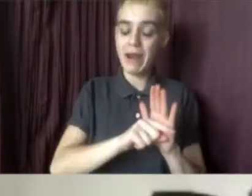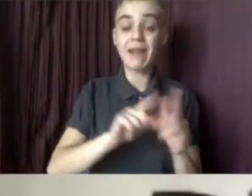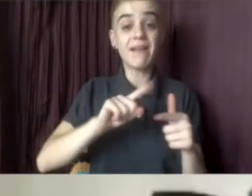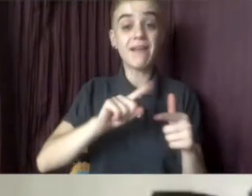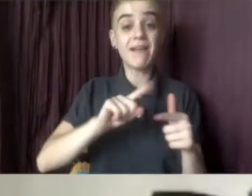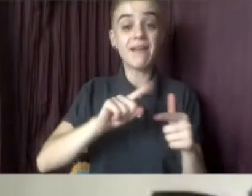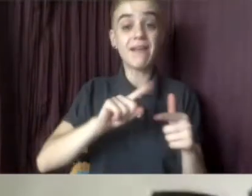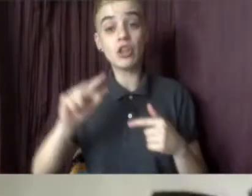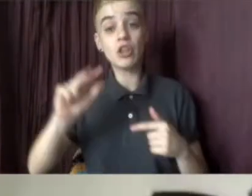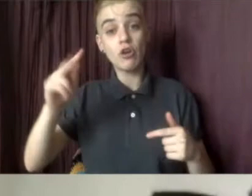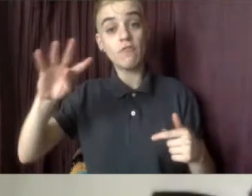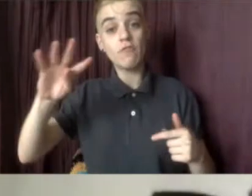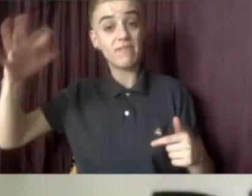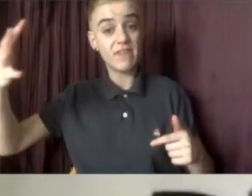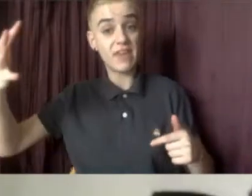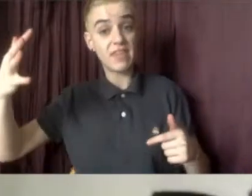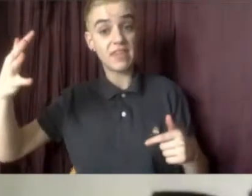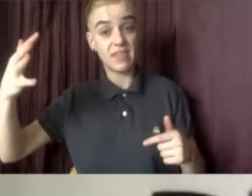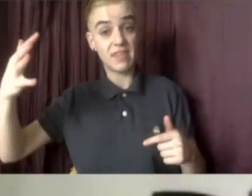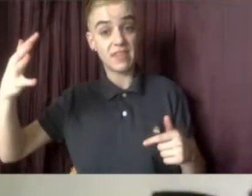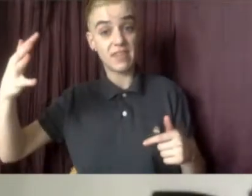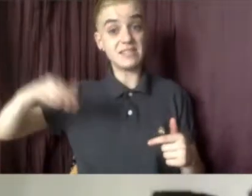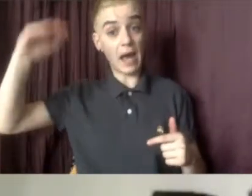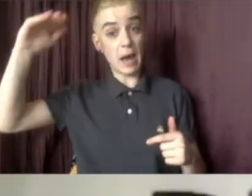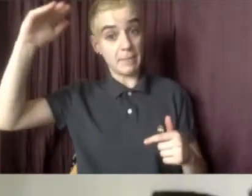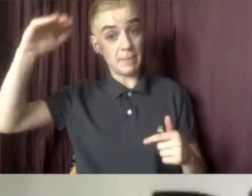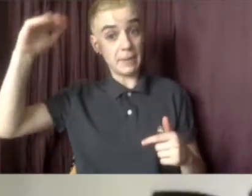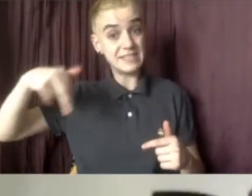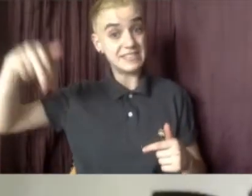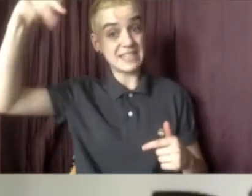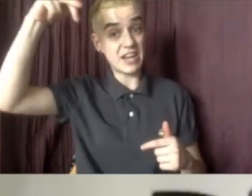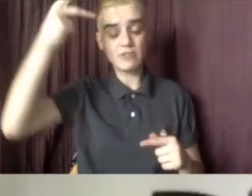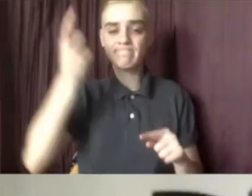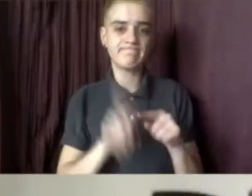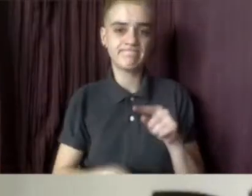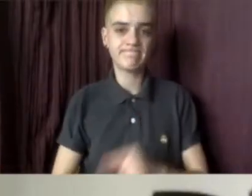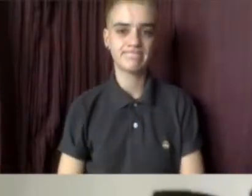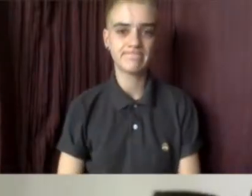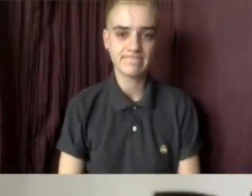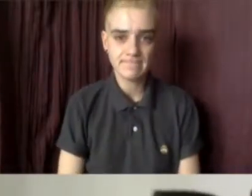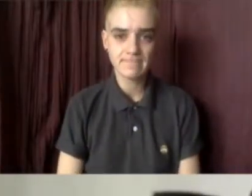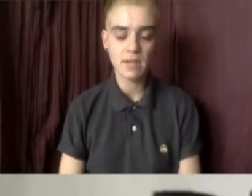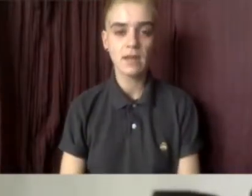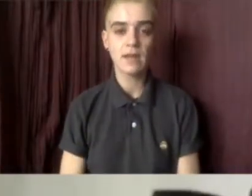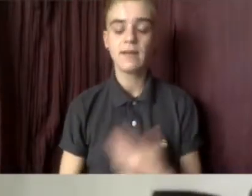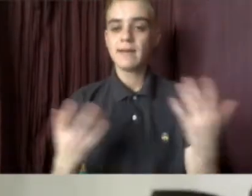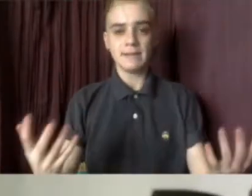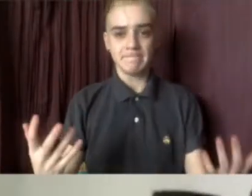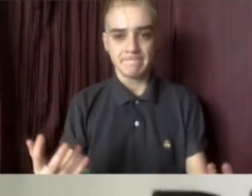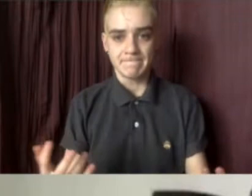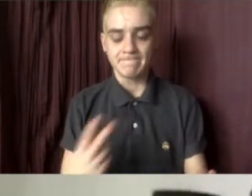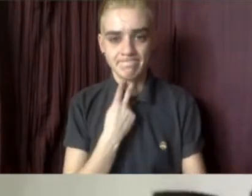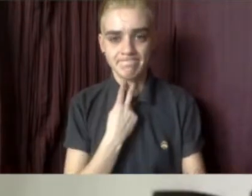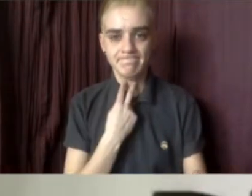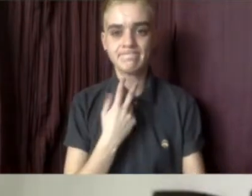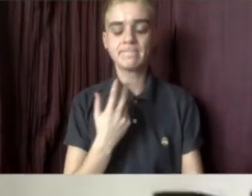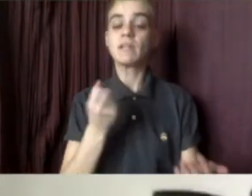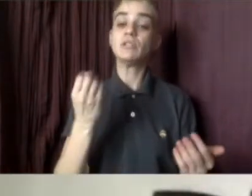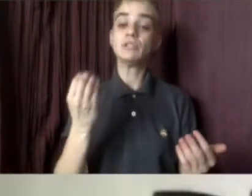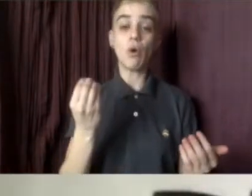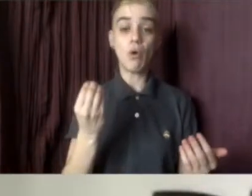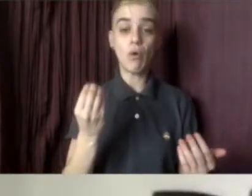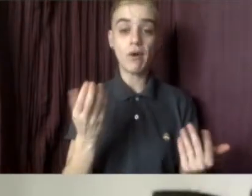county, the city, wherever they live. So our people who have physical disabilities can't get in. People say, oh, it's only one step. They cannot get